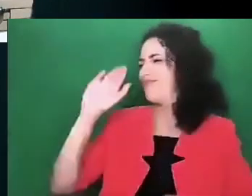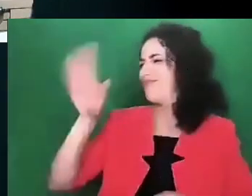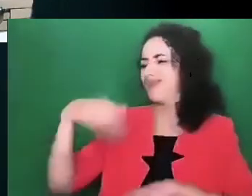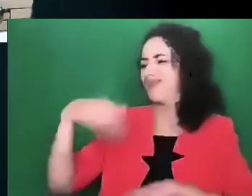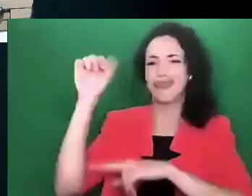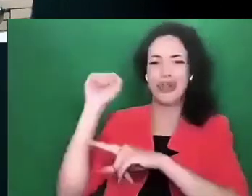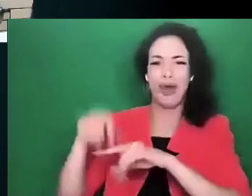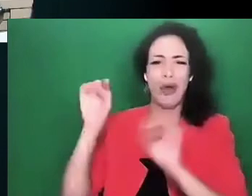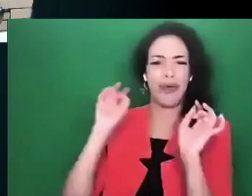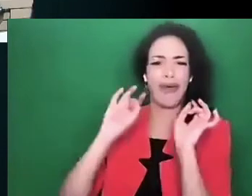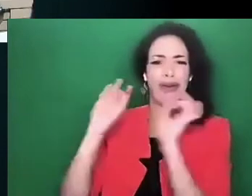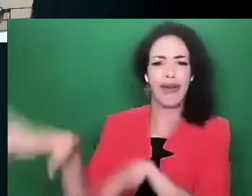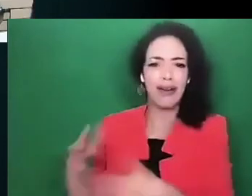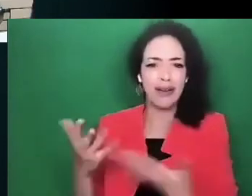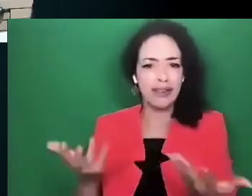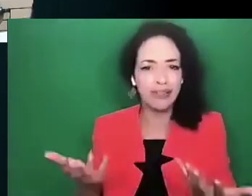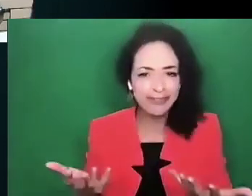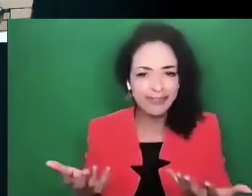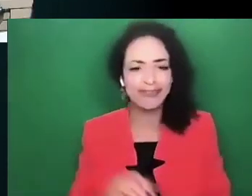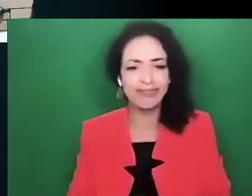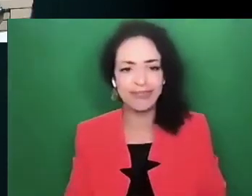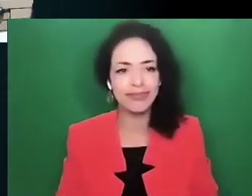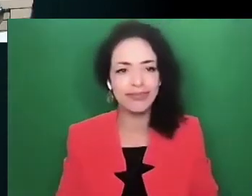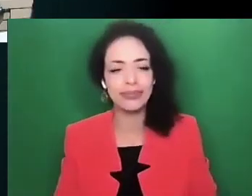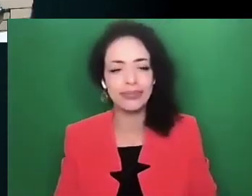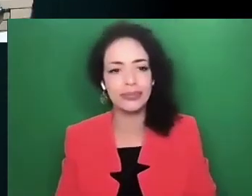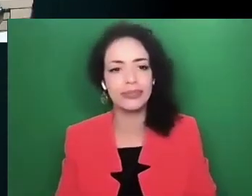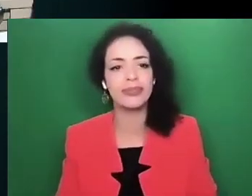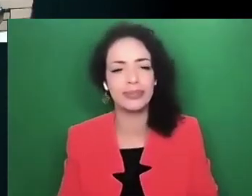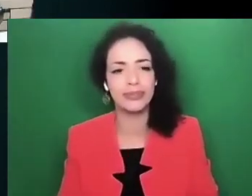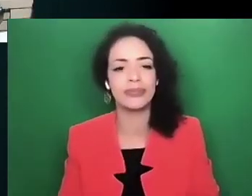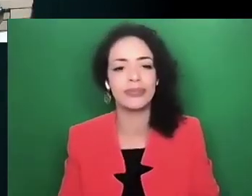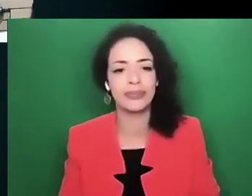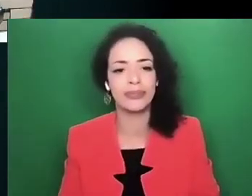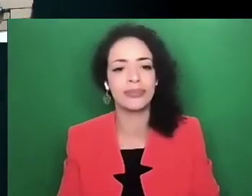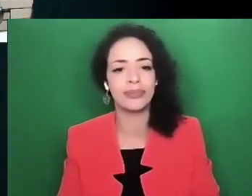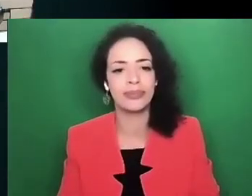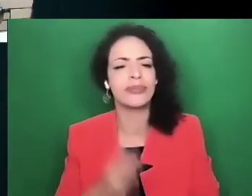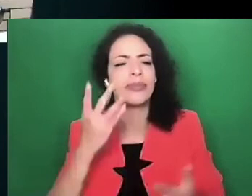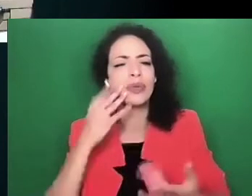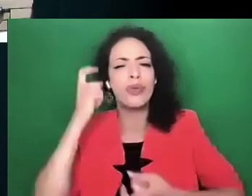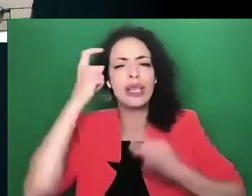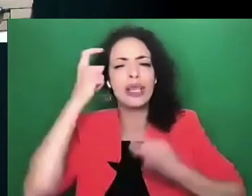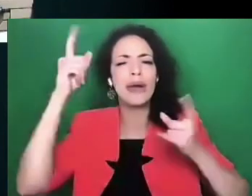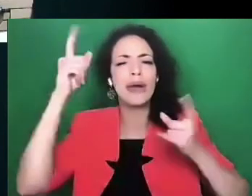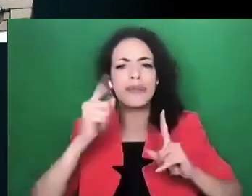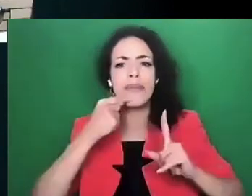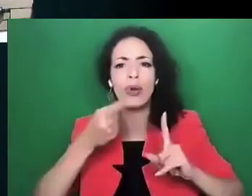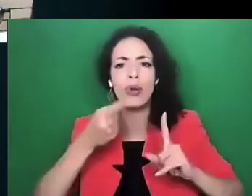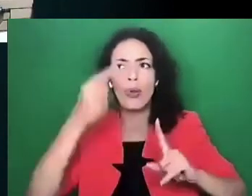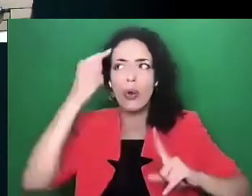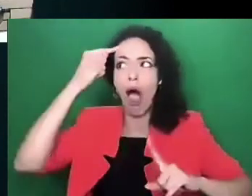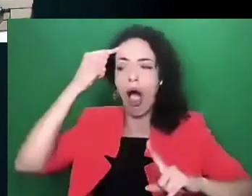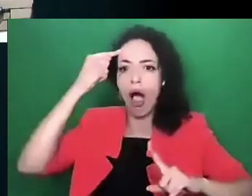performance. And when you think of these people that at the time took that leap and to invest in these new technologies